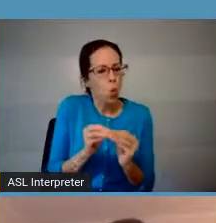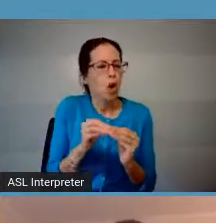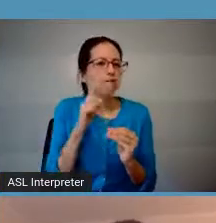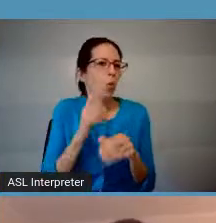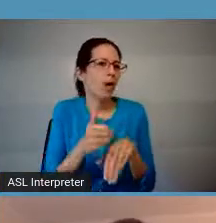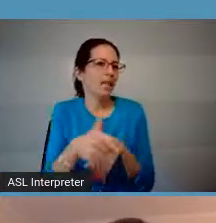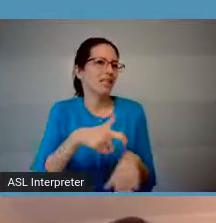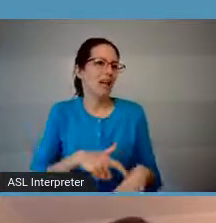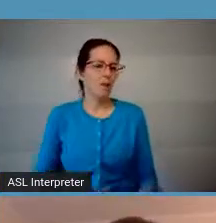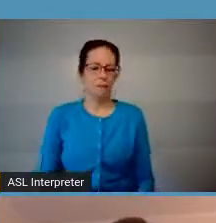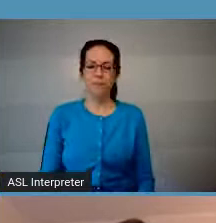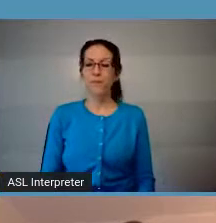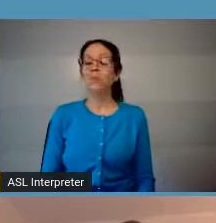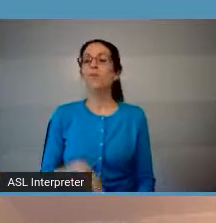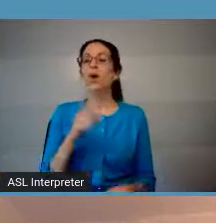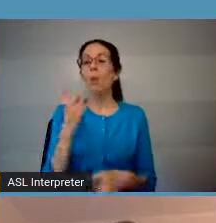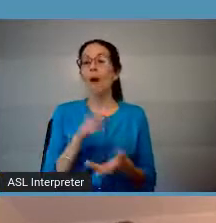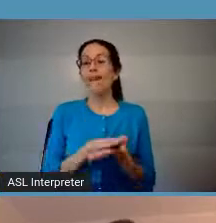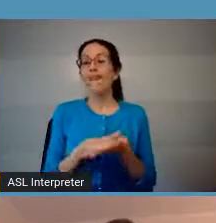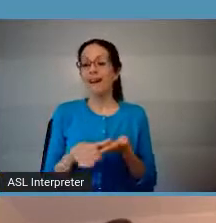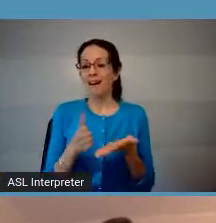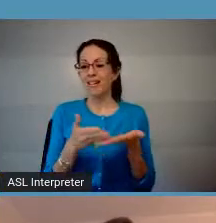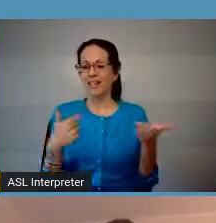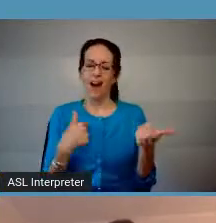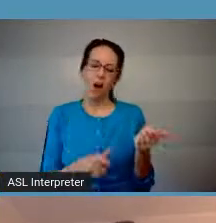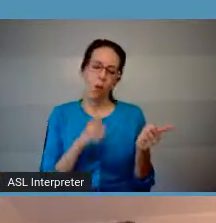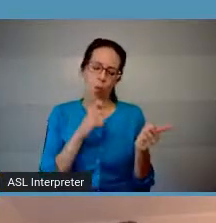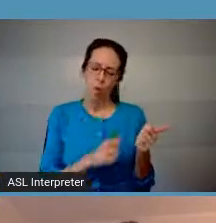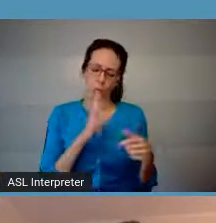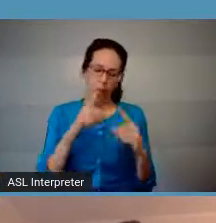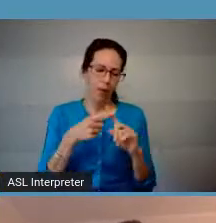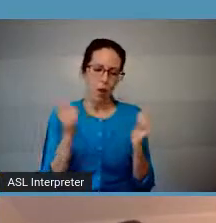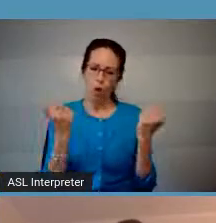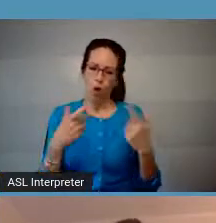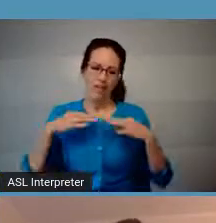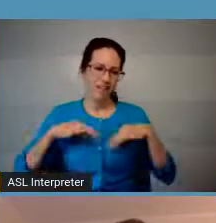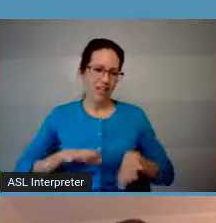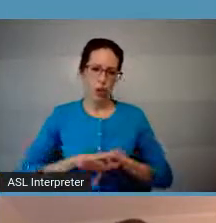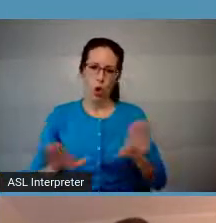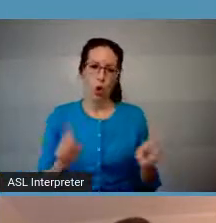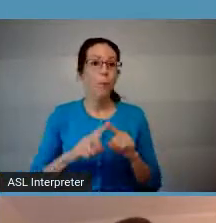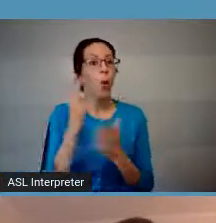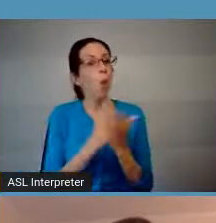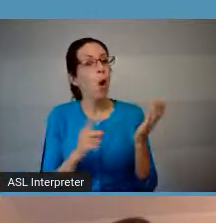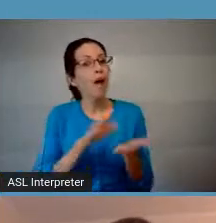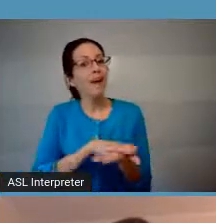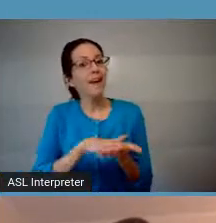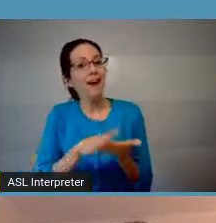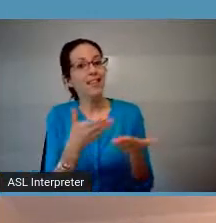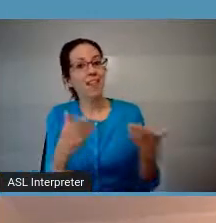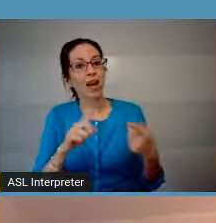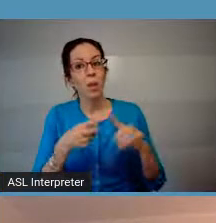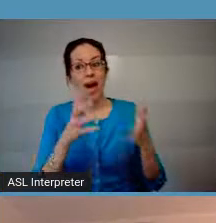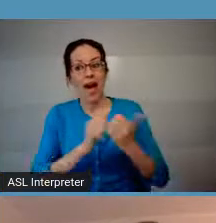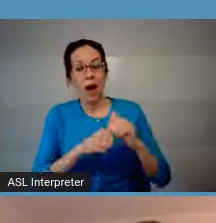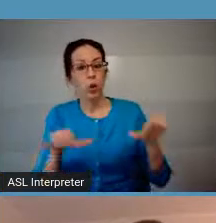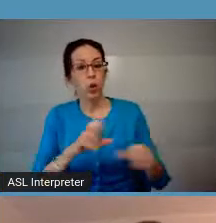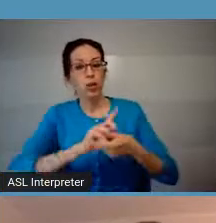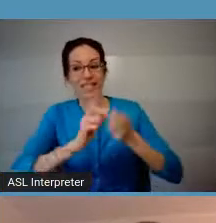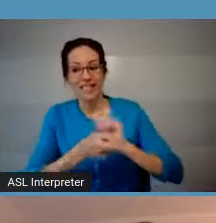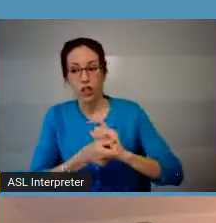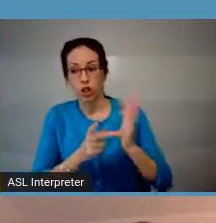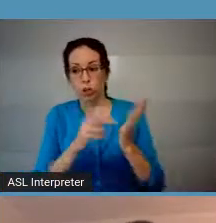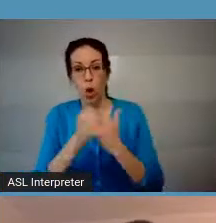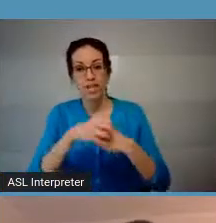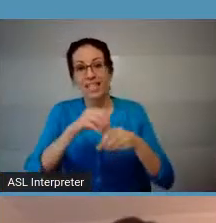One of the nice things, I won't go into all of those advantages, but I will say one of the nice things about doing digitization in-house